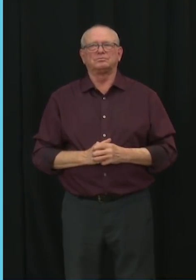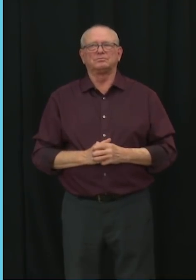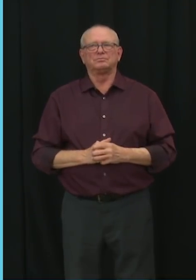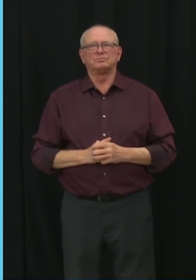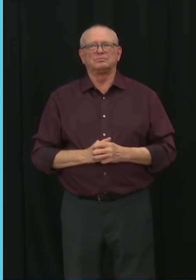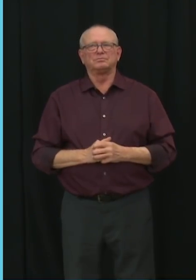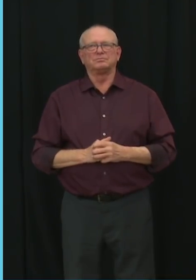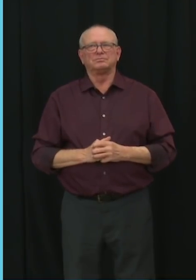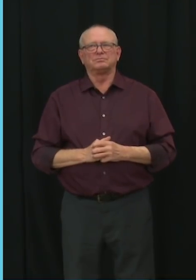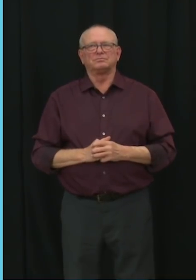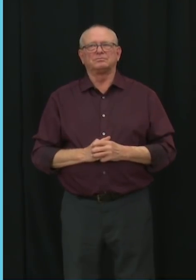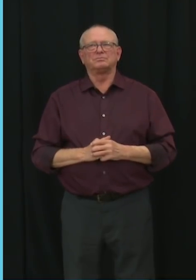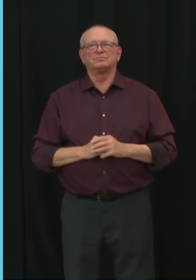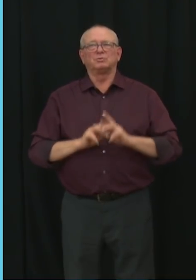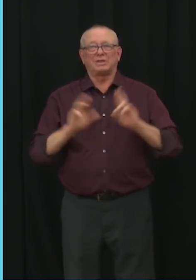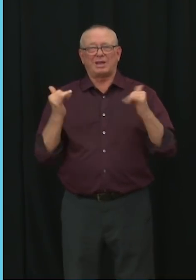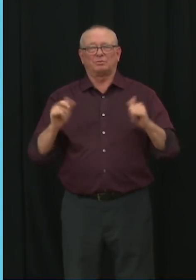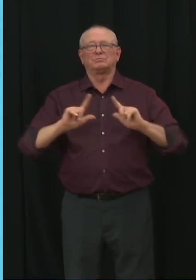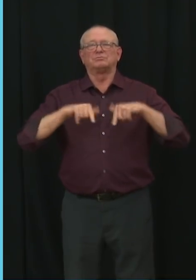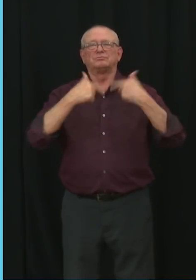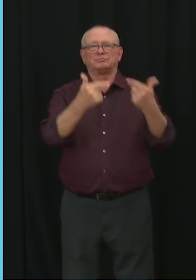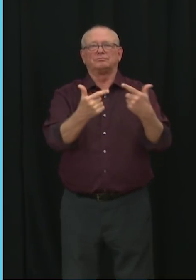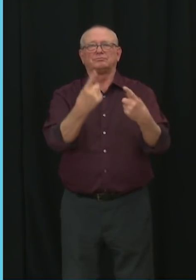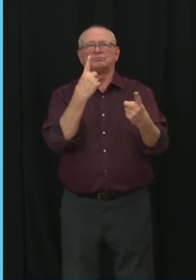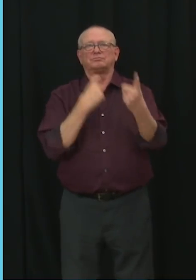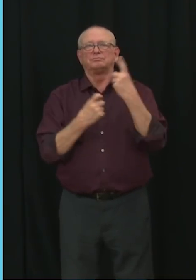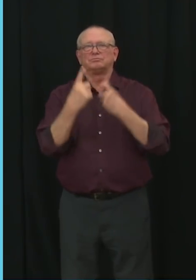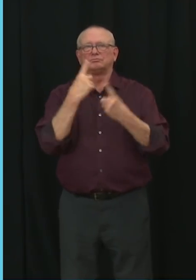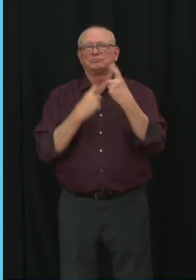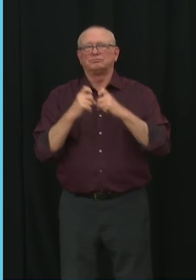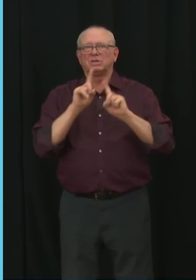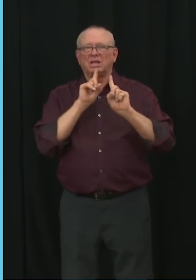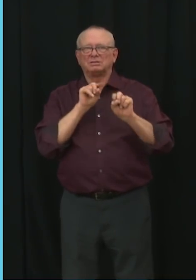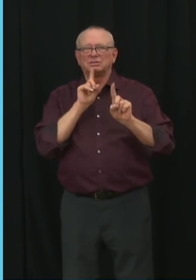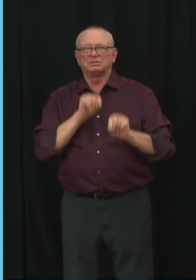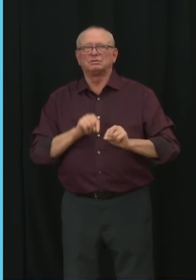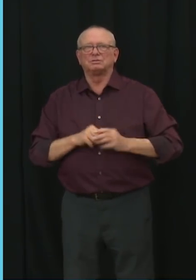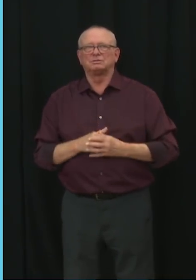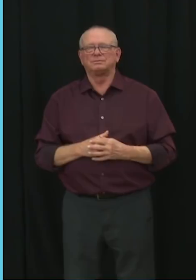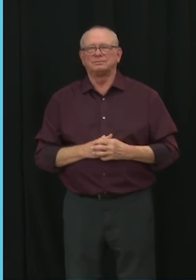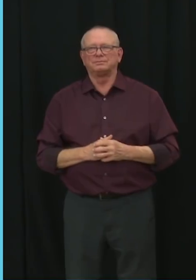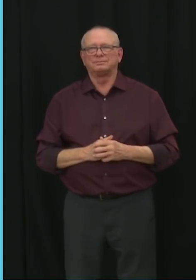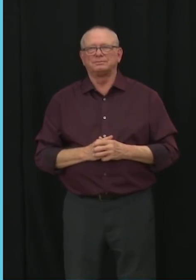phone. First caller, please. Thank you. Matt Woodman, CTV.